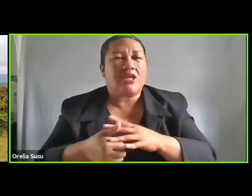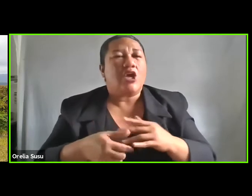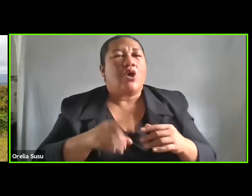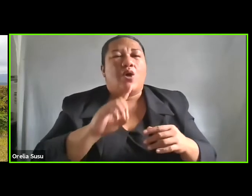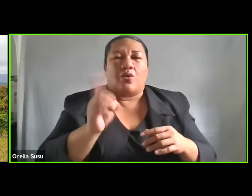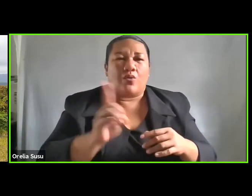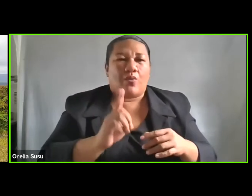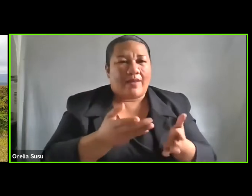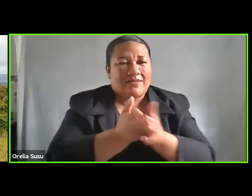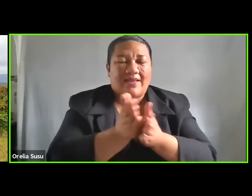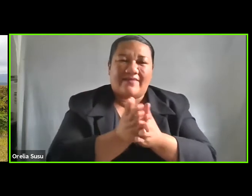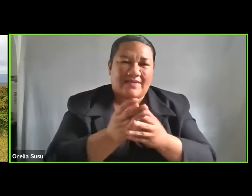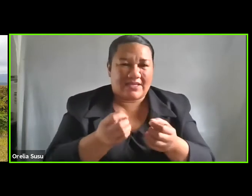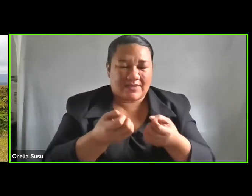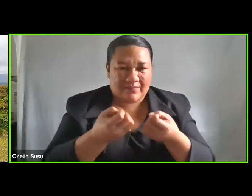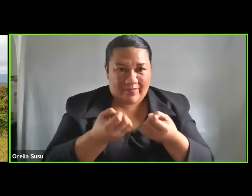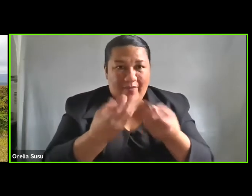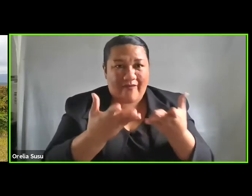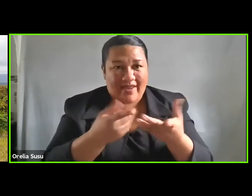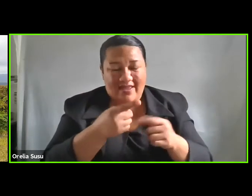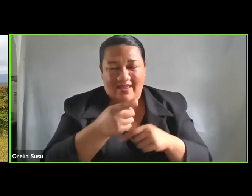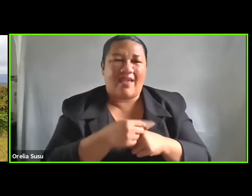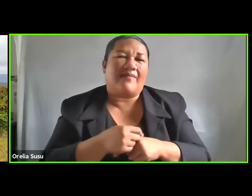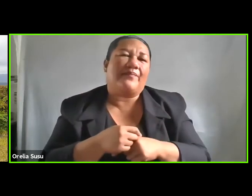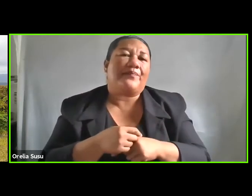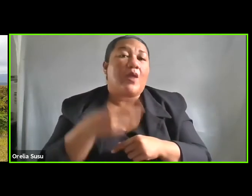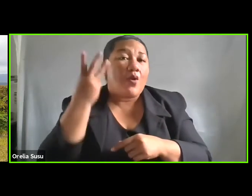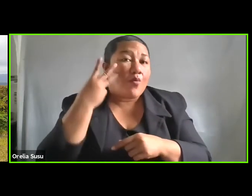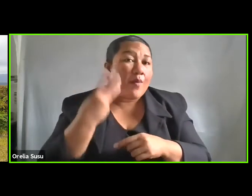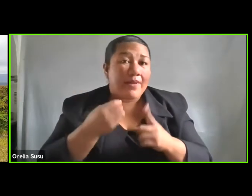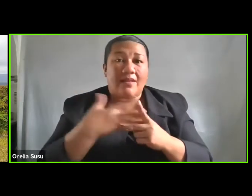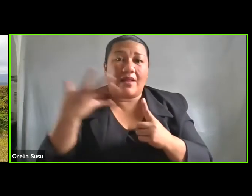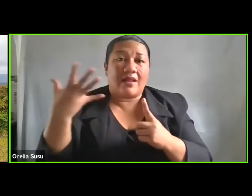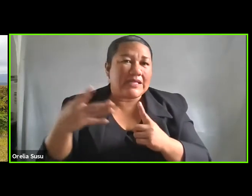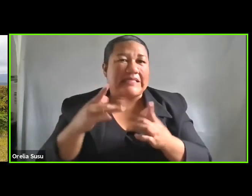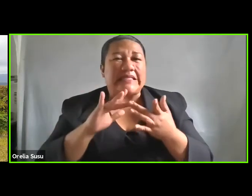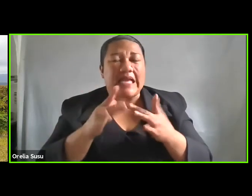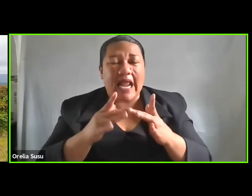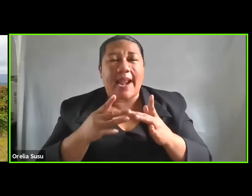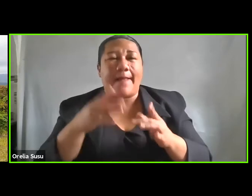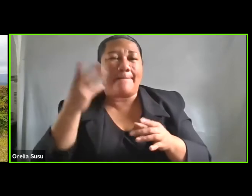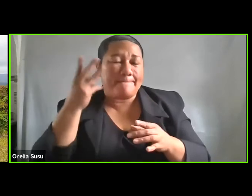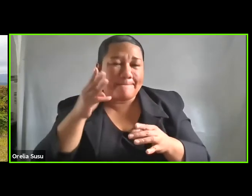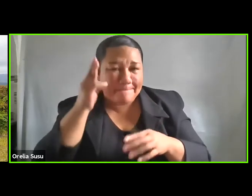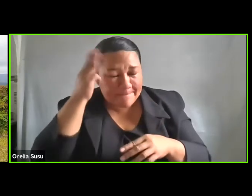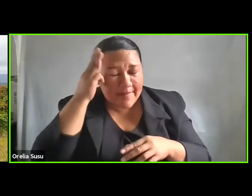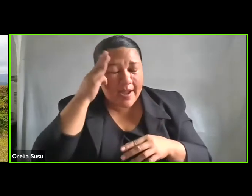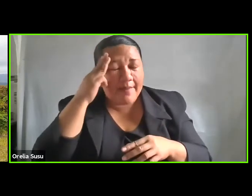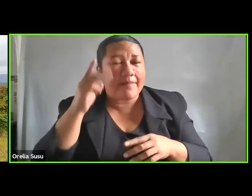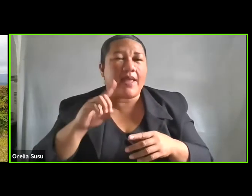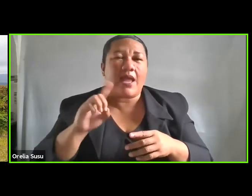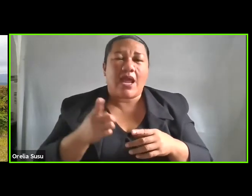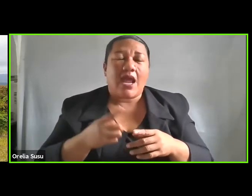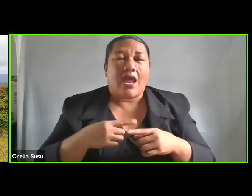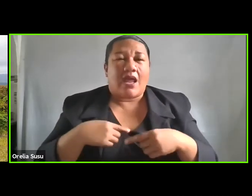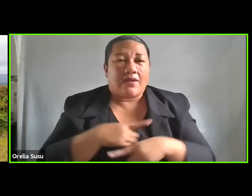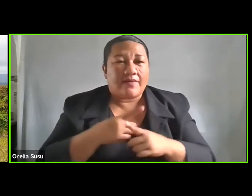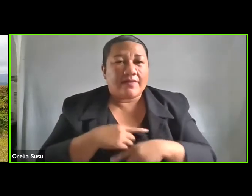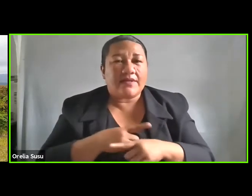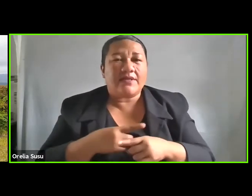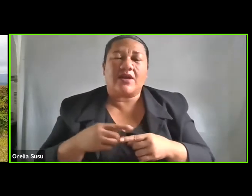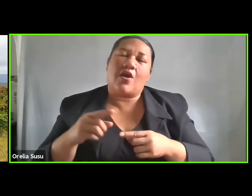all women lbt single mothers sex workers and women headed households women